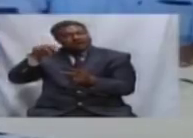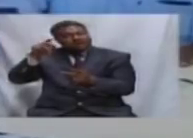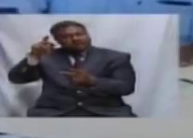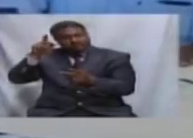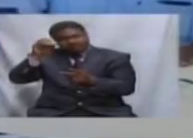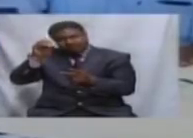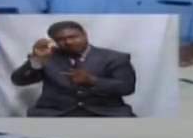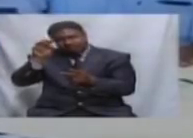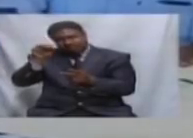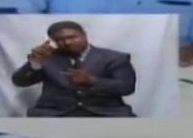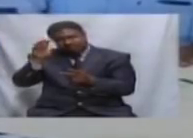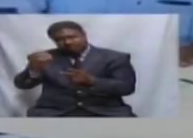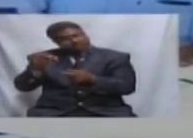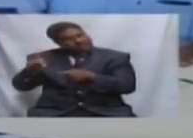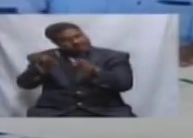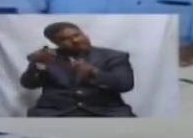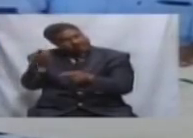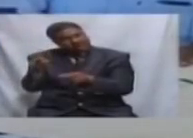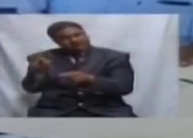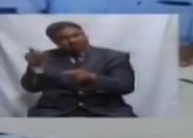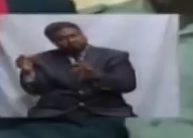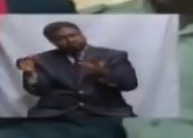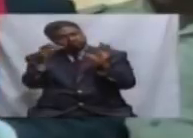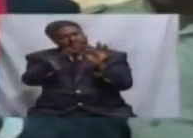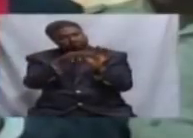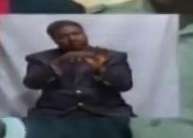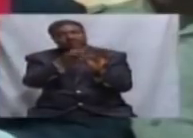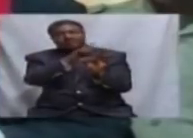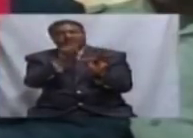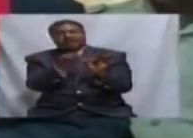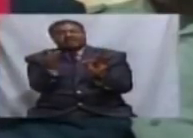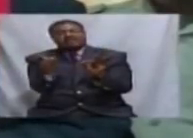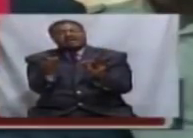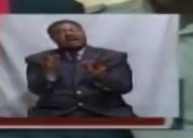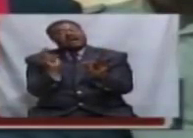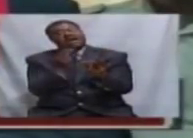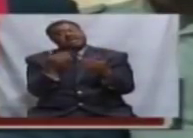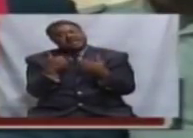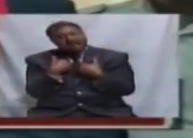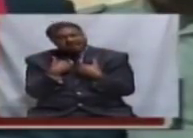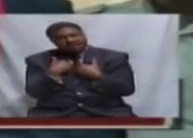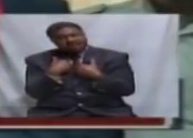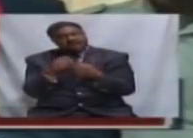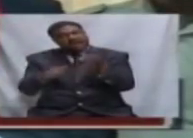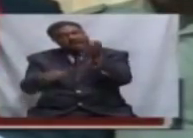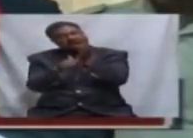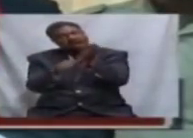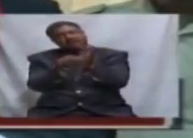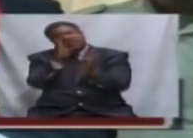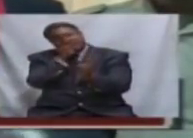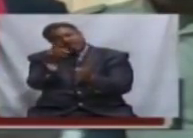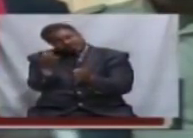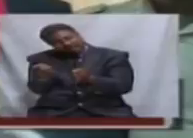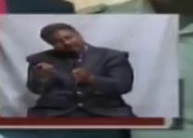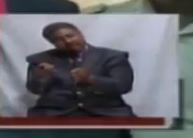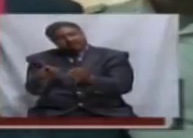engagement platform that is able to acknowledge and recognize every other partner that is involved. If you look at the FCTC, I think it's very